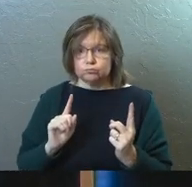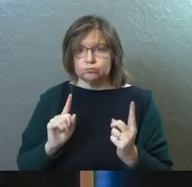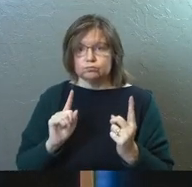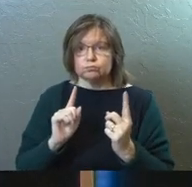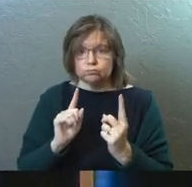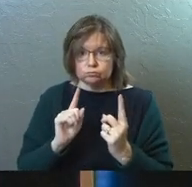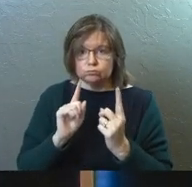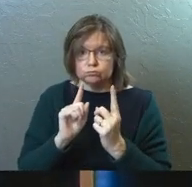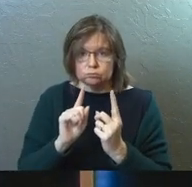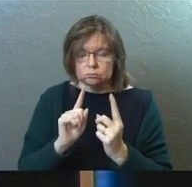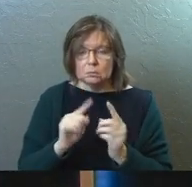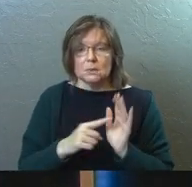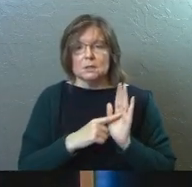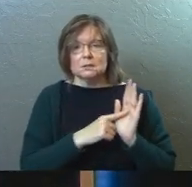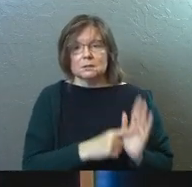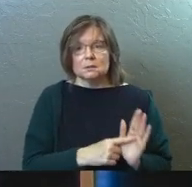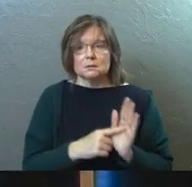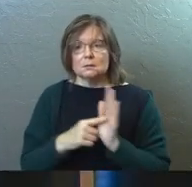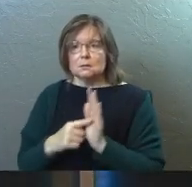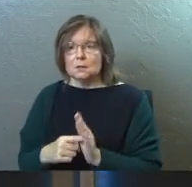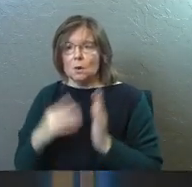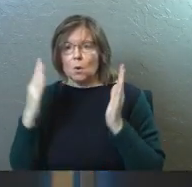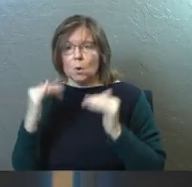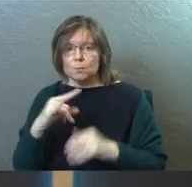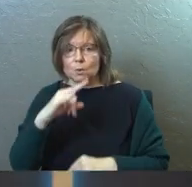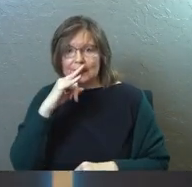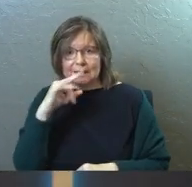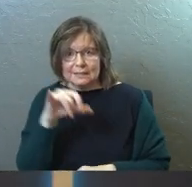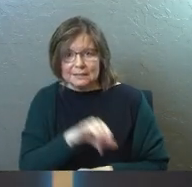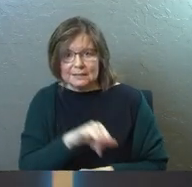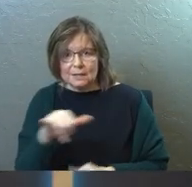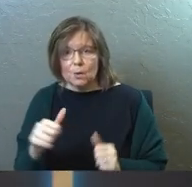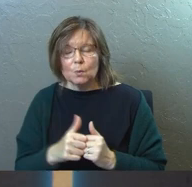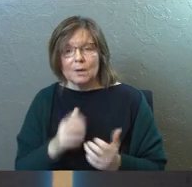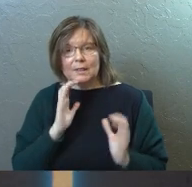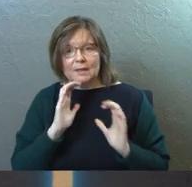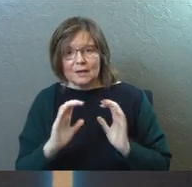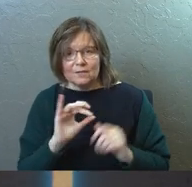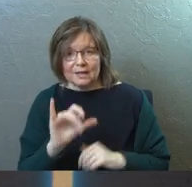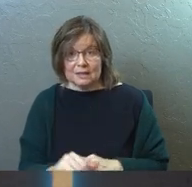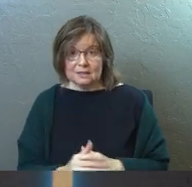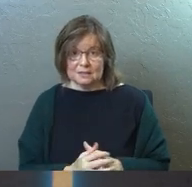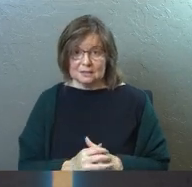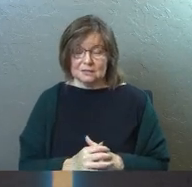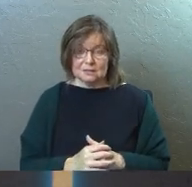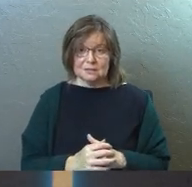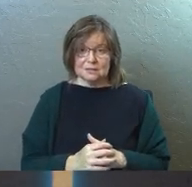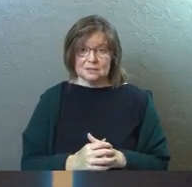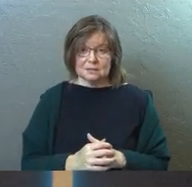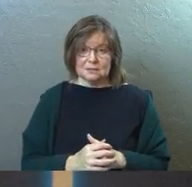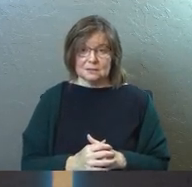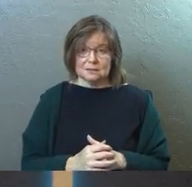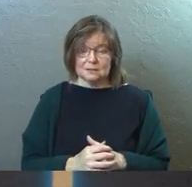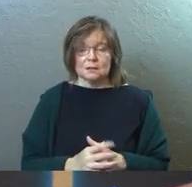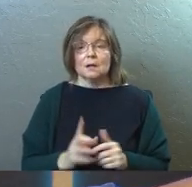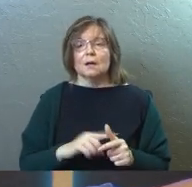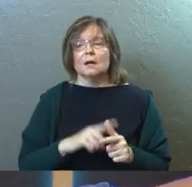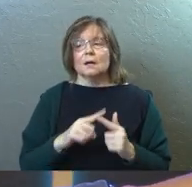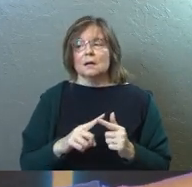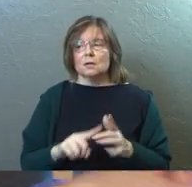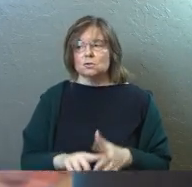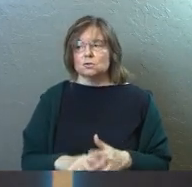too. Signal hope to your kids with conversations like this. And